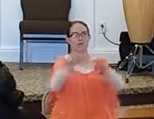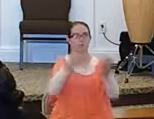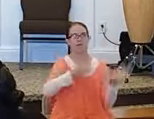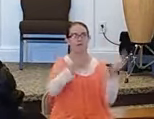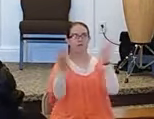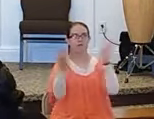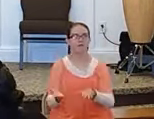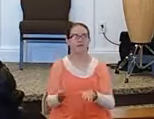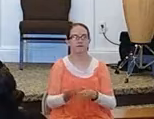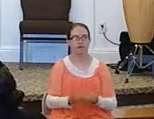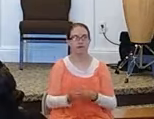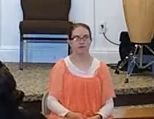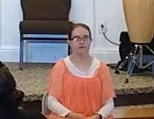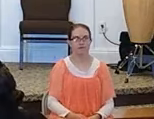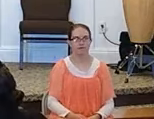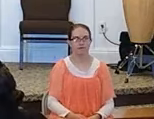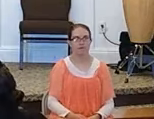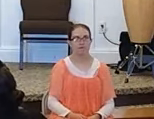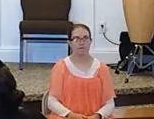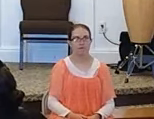died.